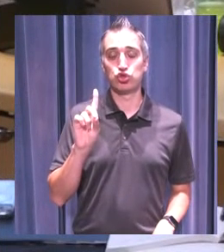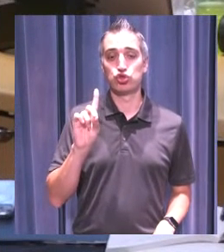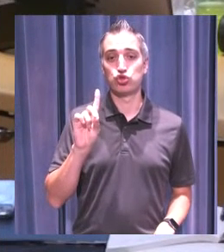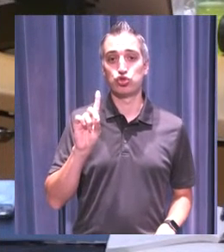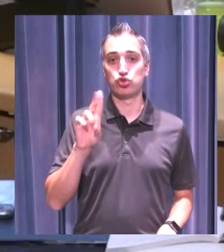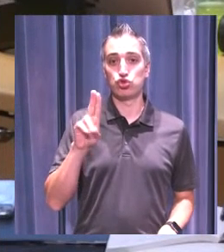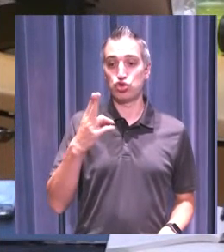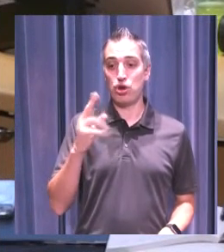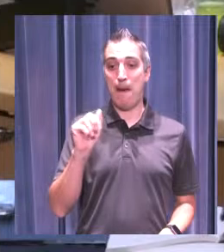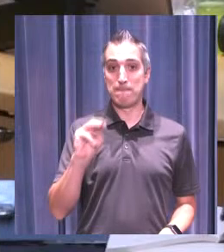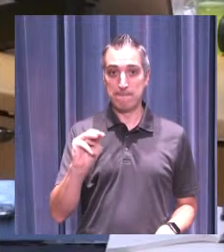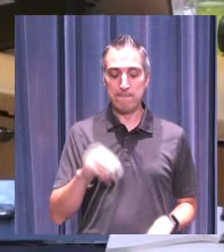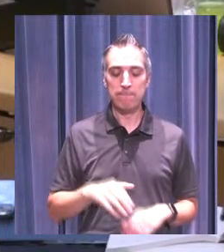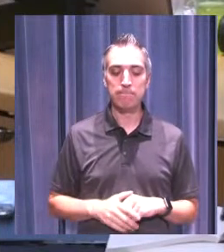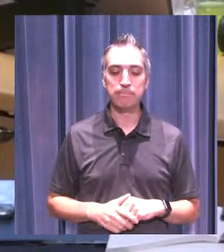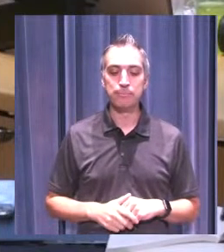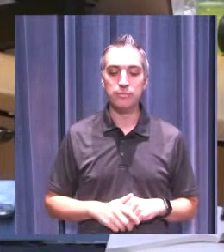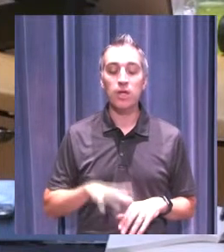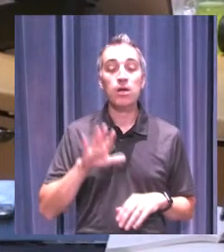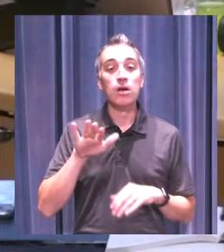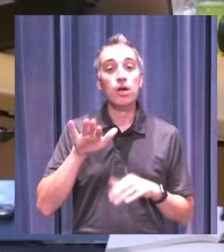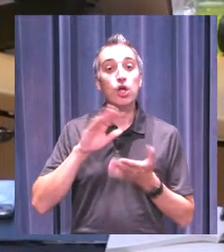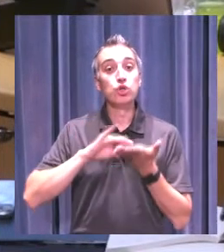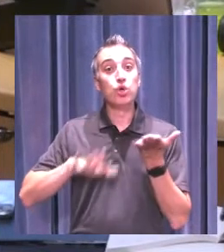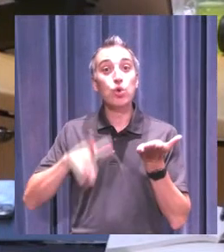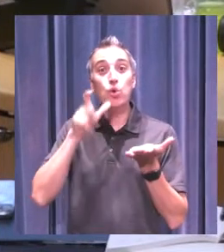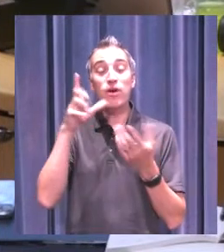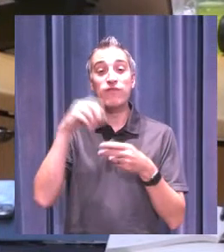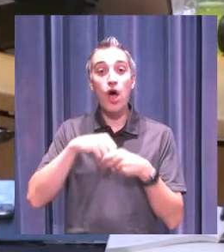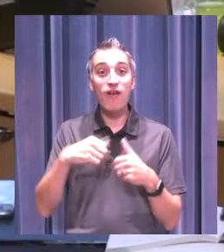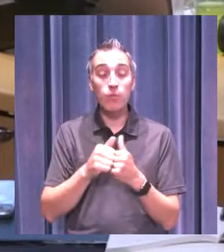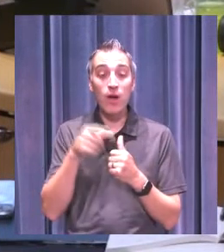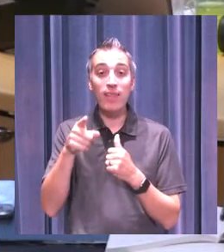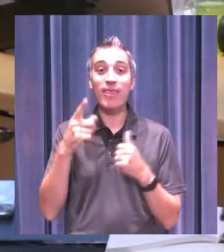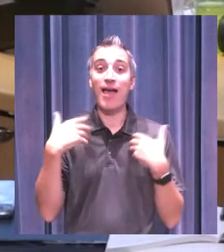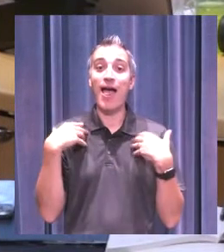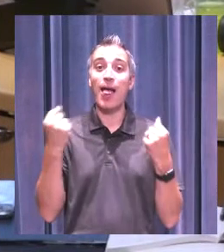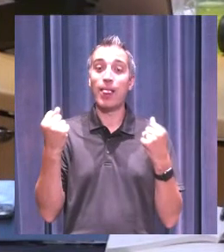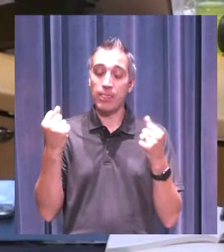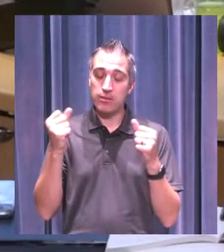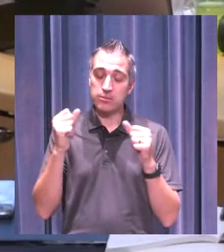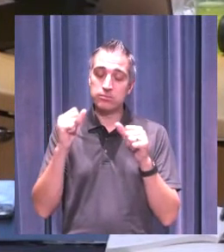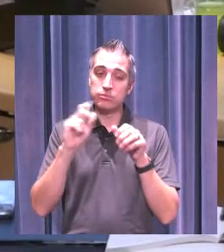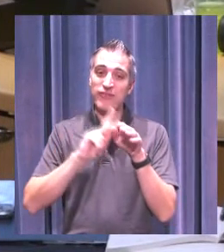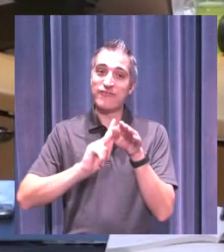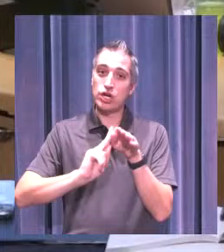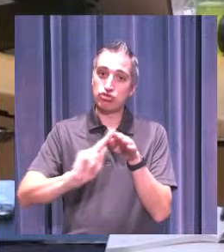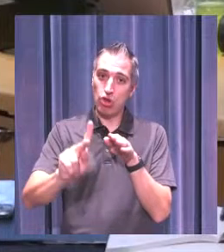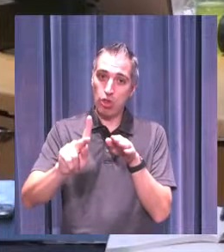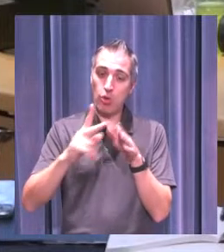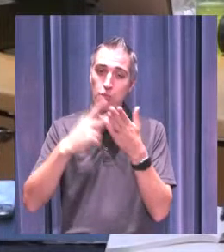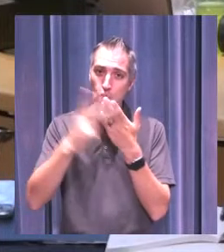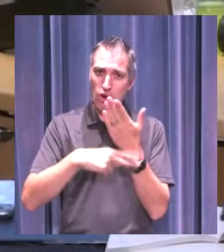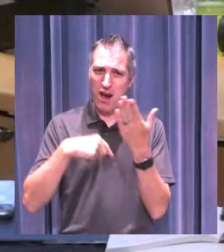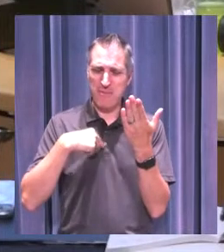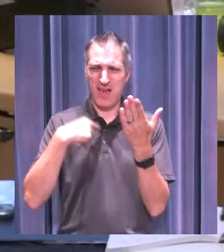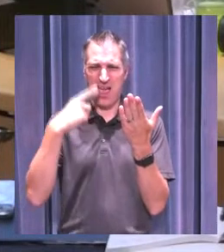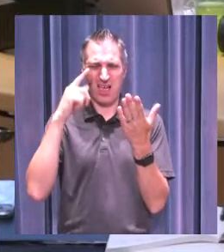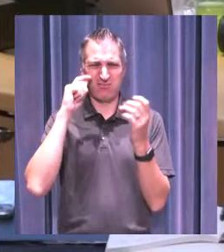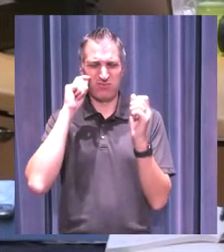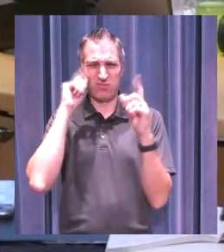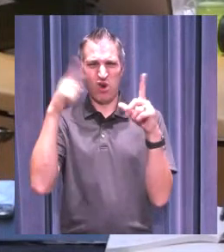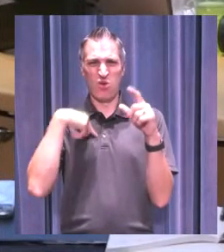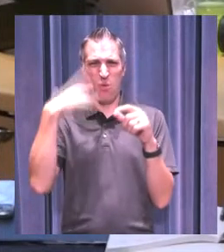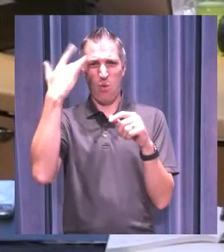As a student who is enrolled in the Health Fitness Professional Program, I'm surprised by the board's decision to redesign the use